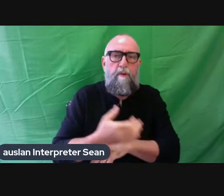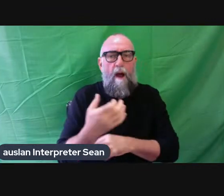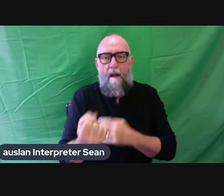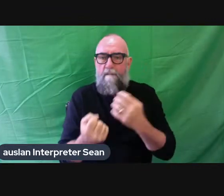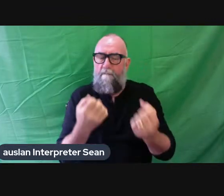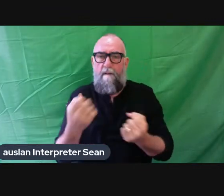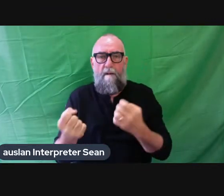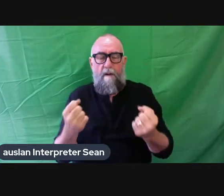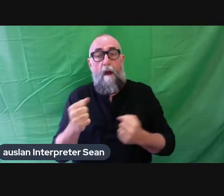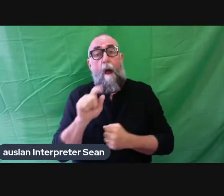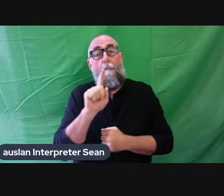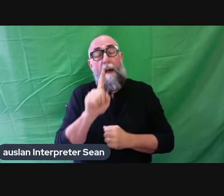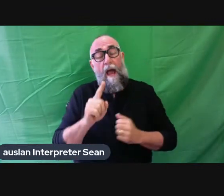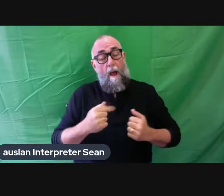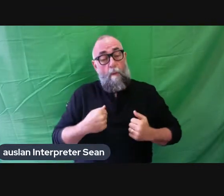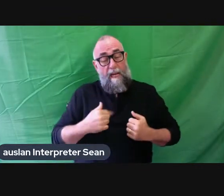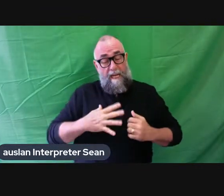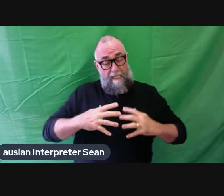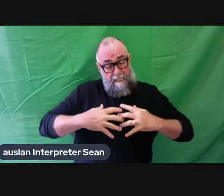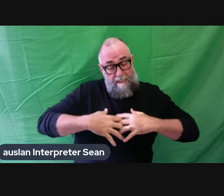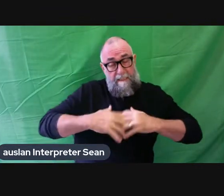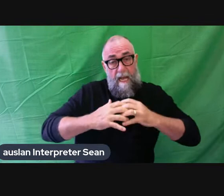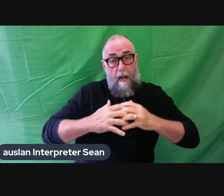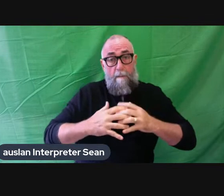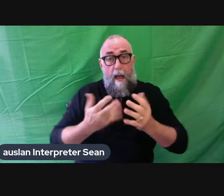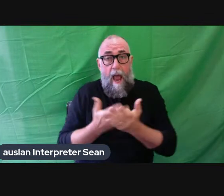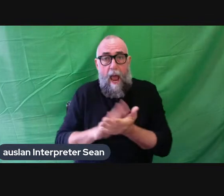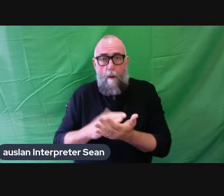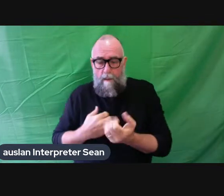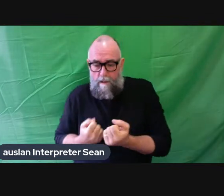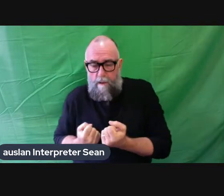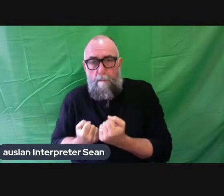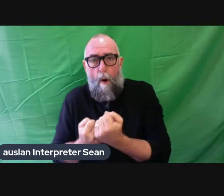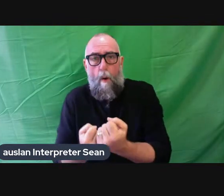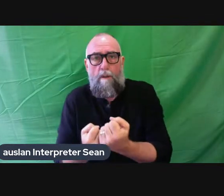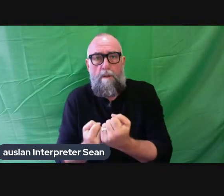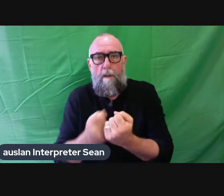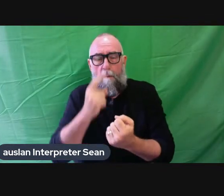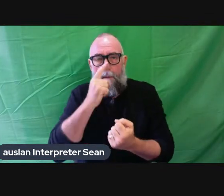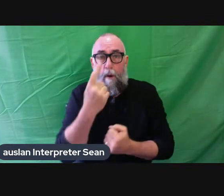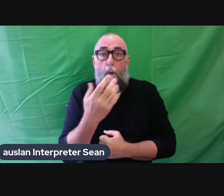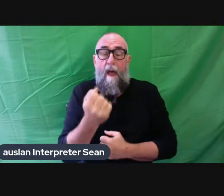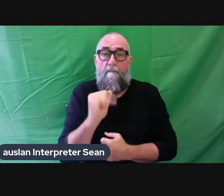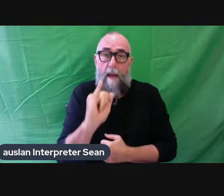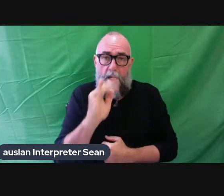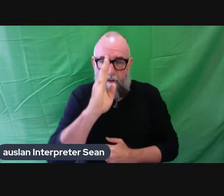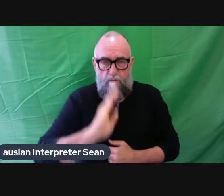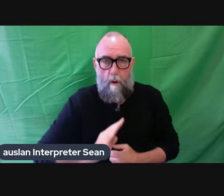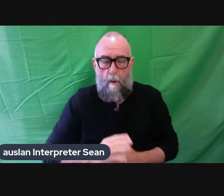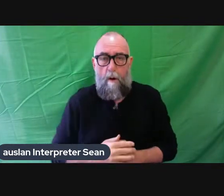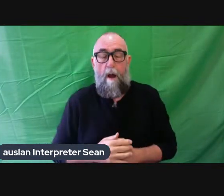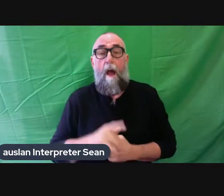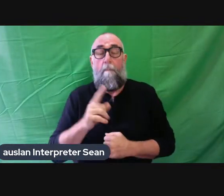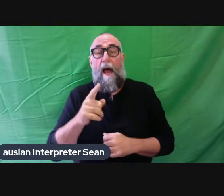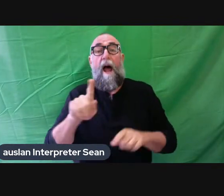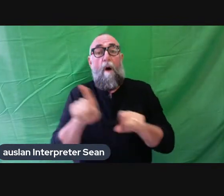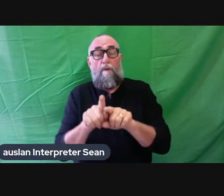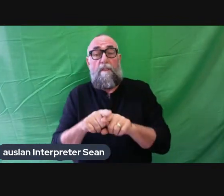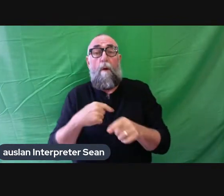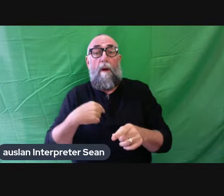stroke, but actively works to prevent this condition from casting its shadow on even more lives.